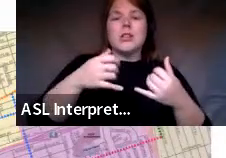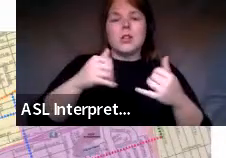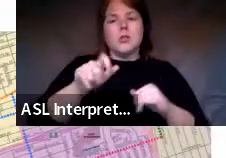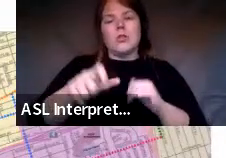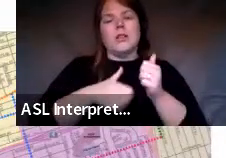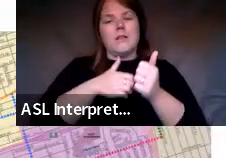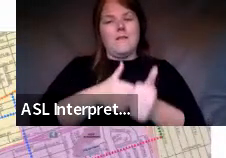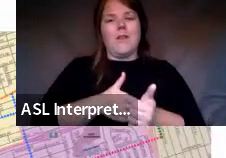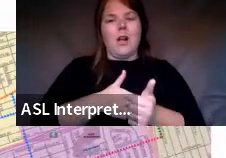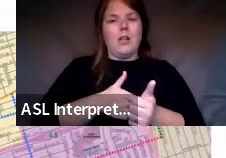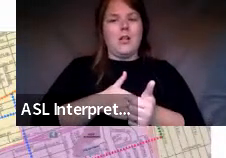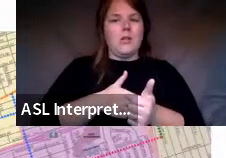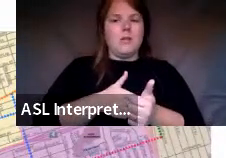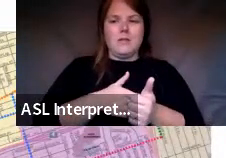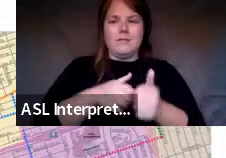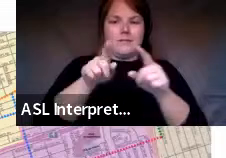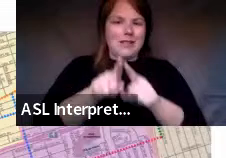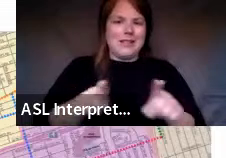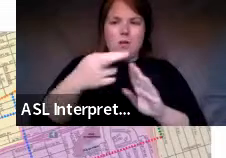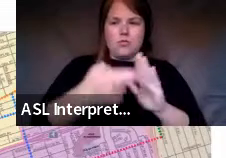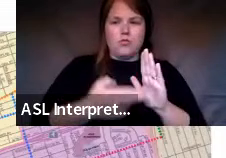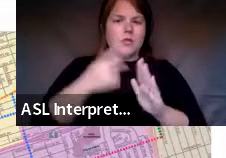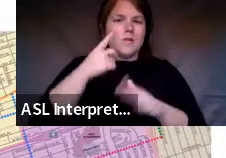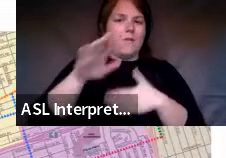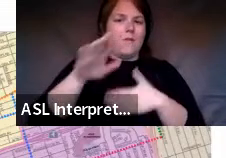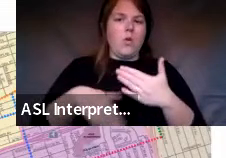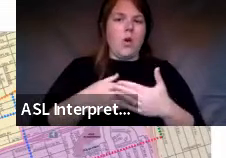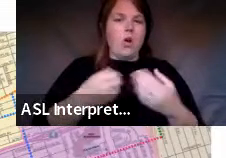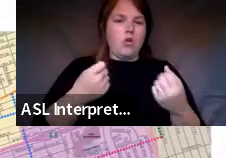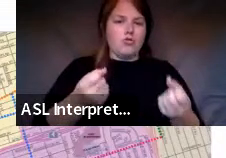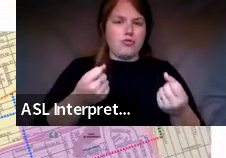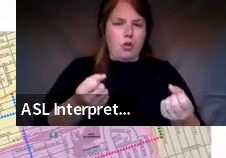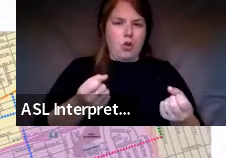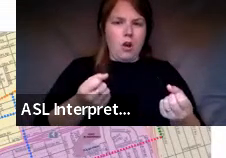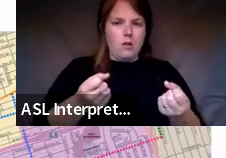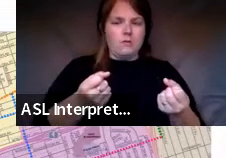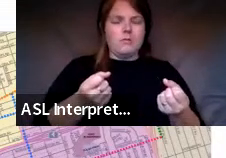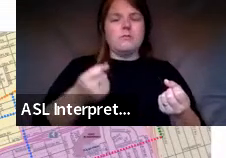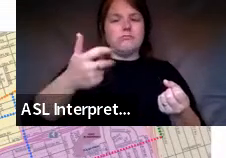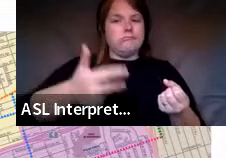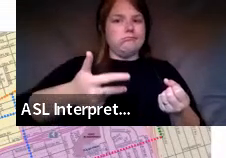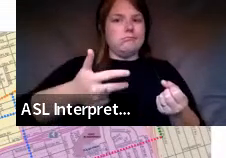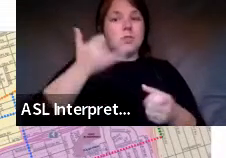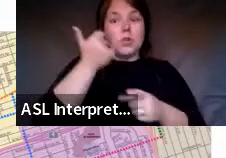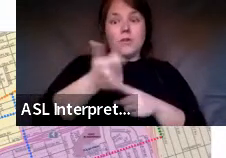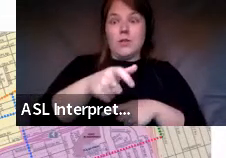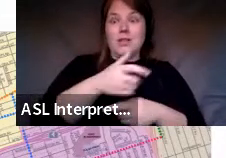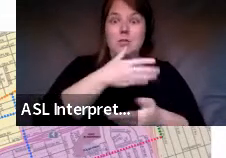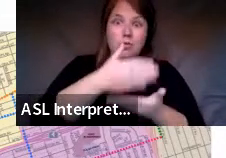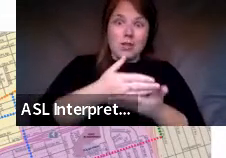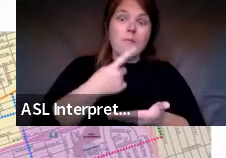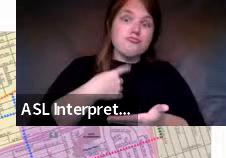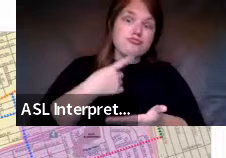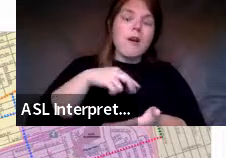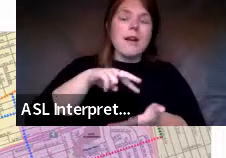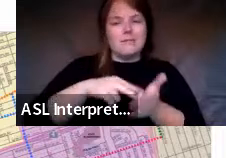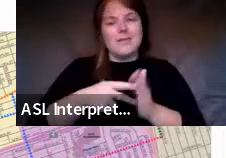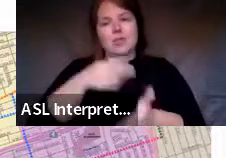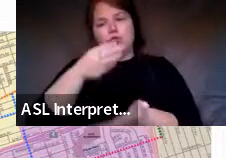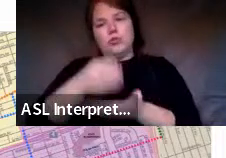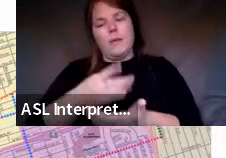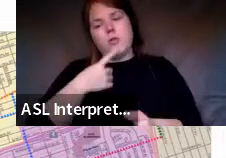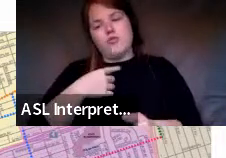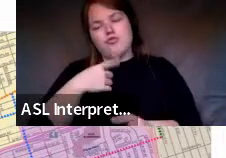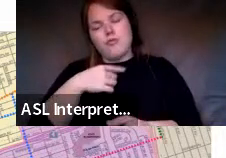follow the same regulation as cars. You were right. That means if you have to stop on the red, you stop on the red.